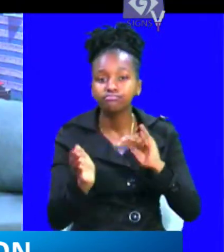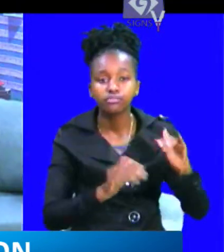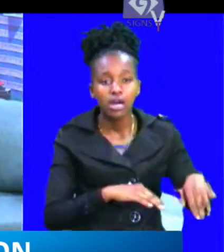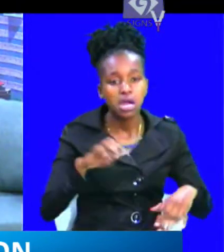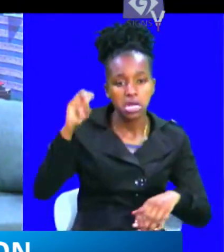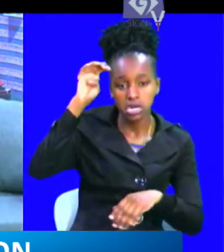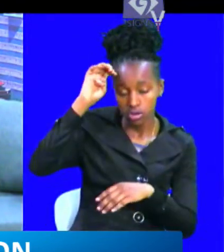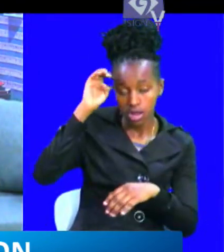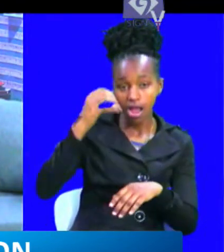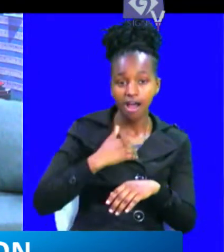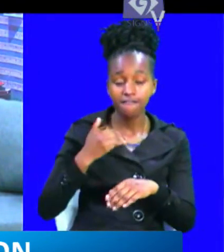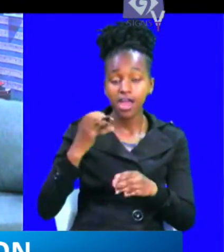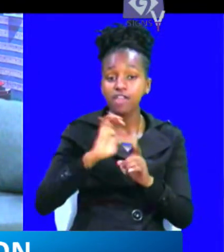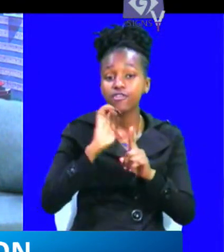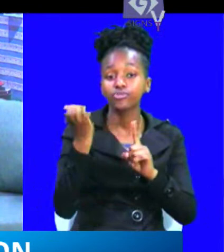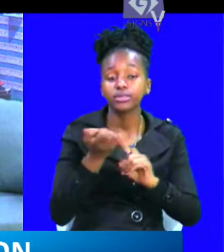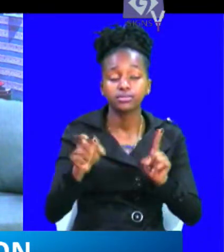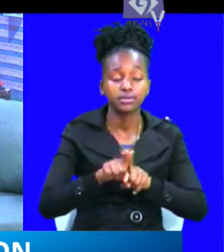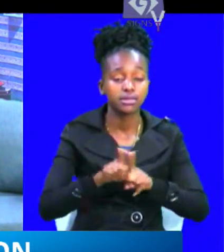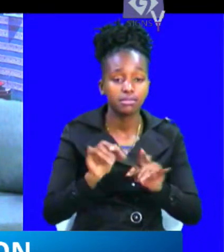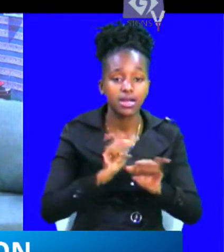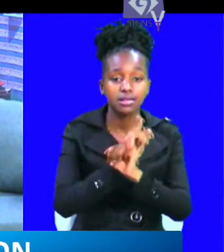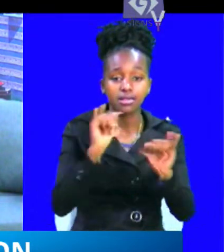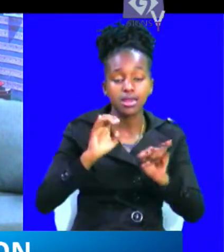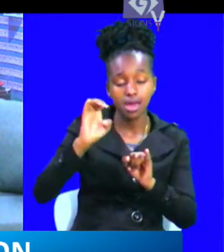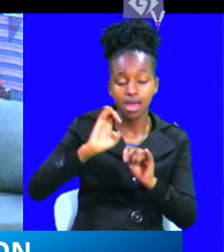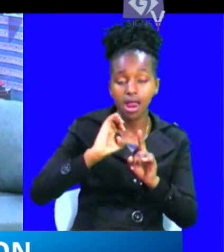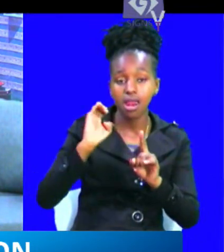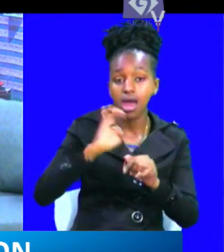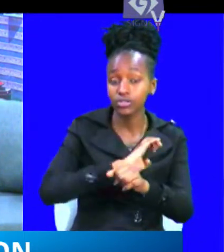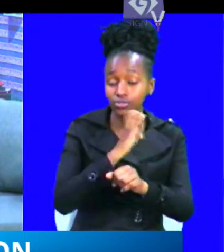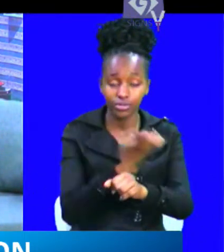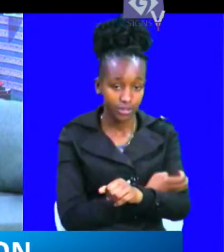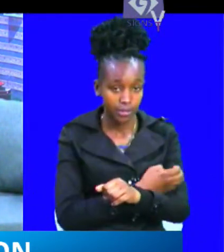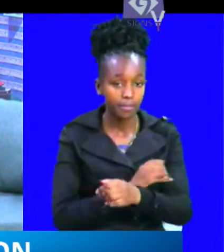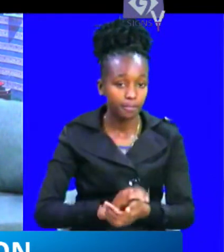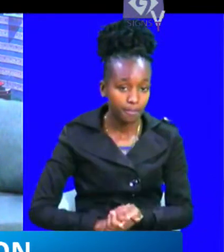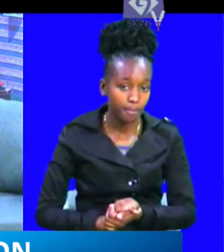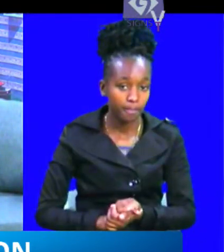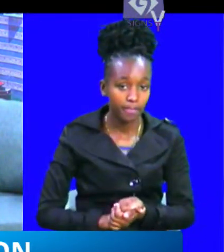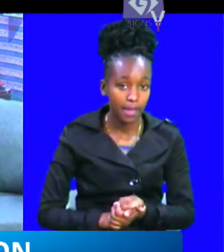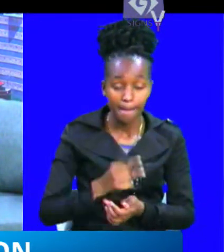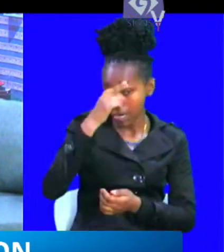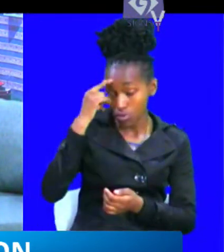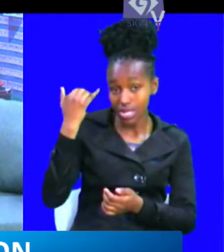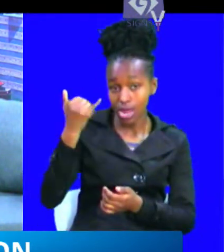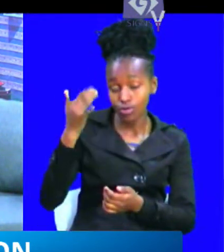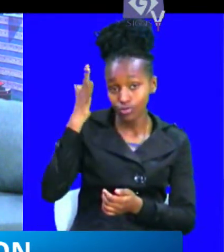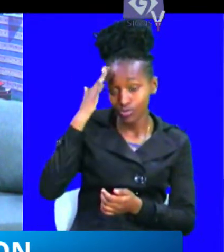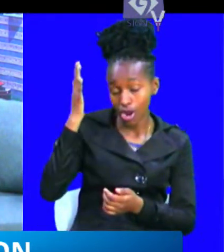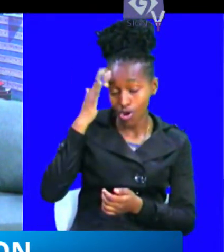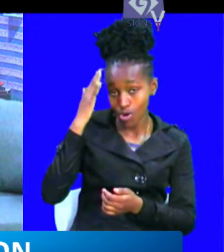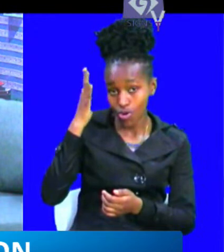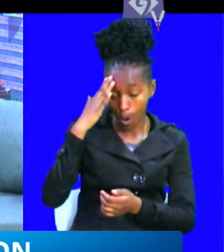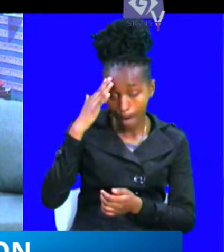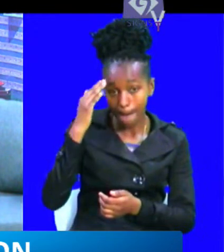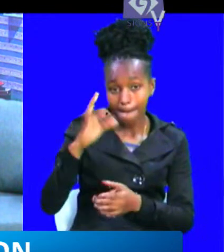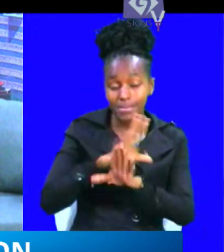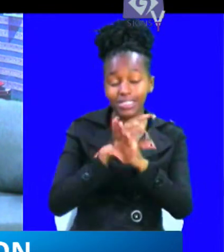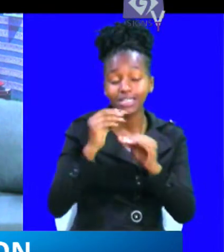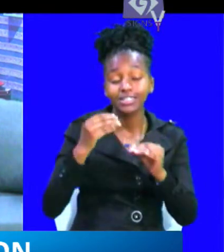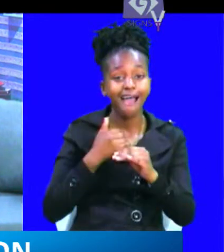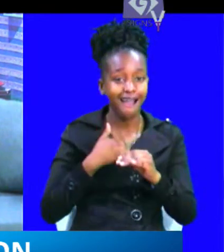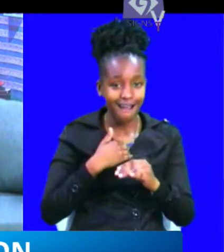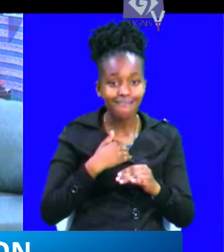Clean energy pillar. Yes. Concerning the president's call of planting the 50 trees, billion trees.